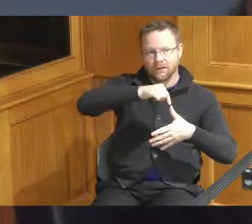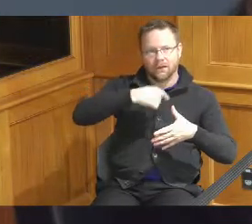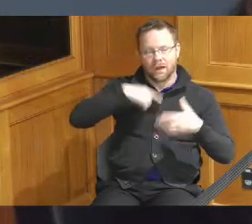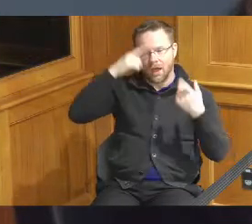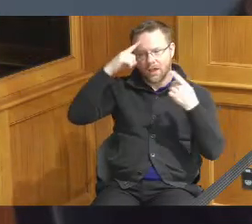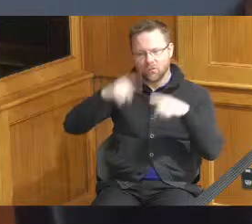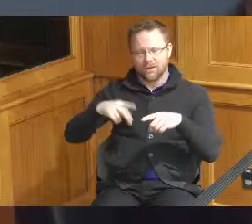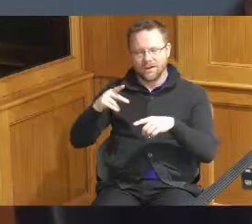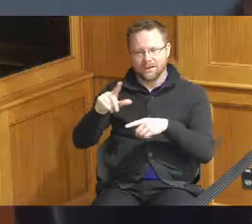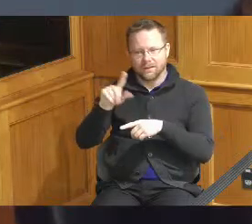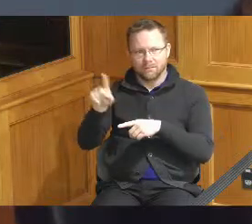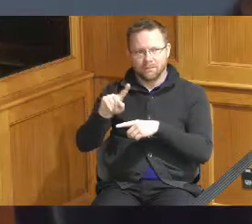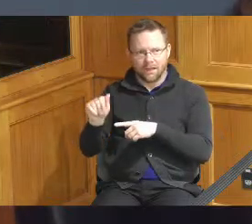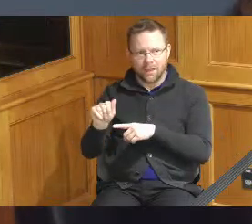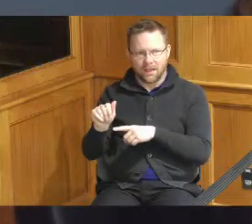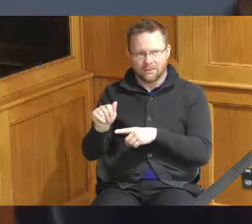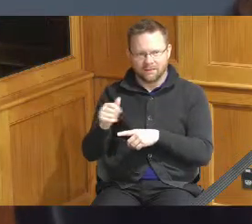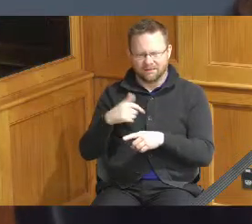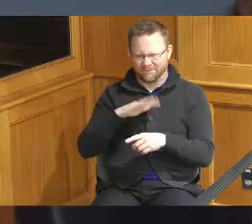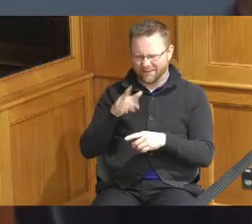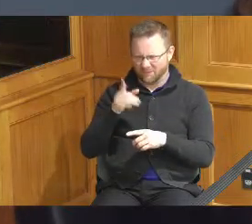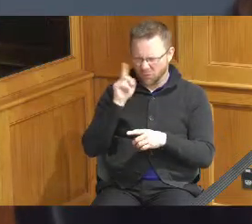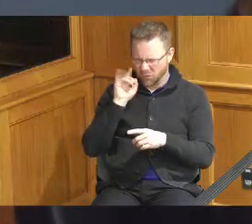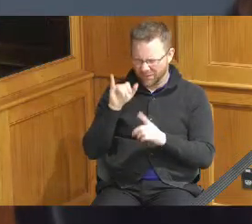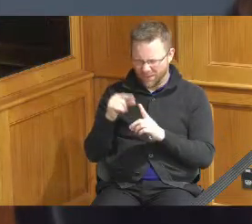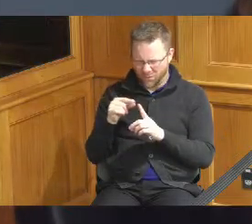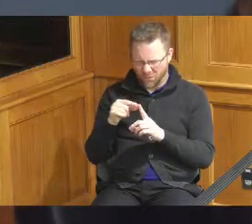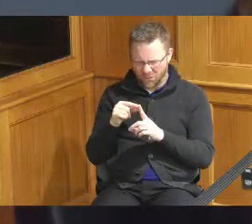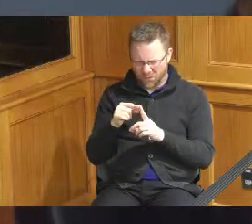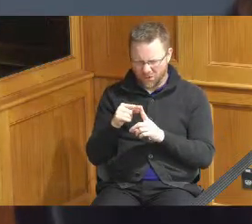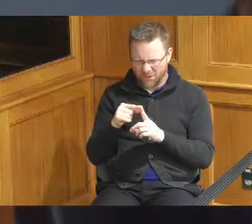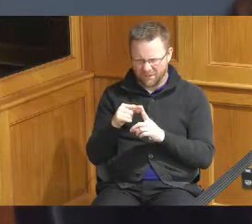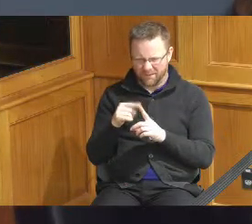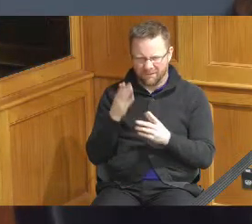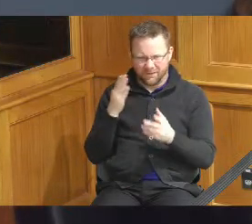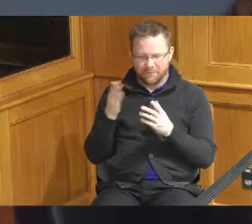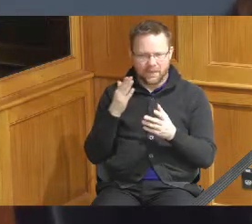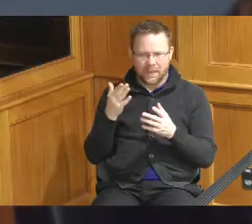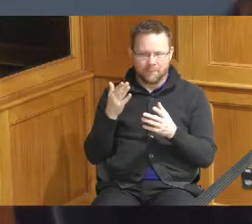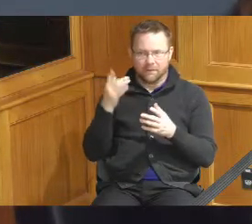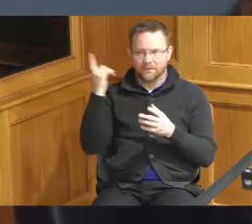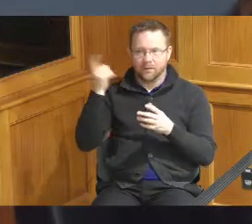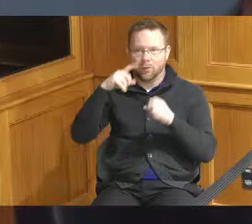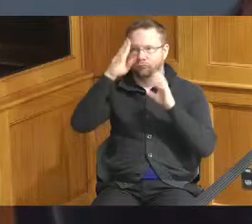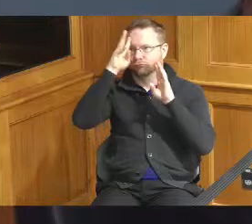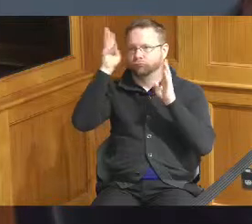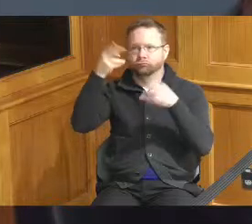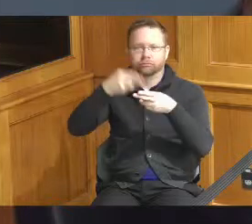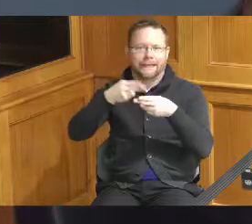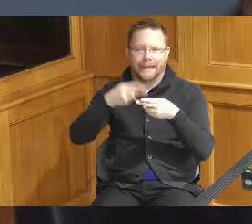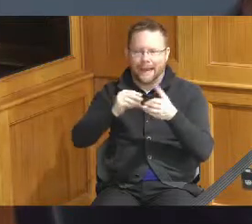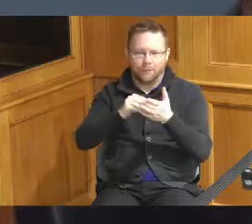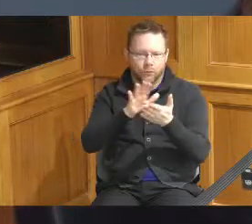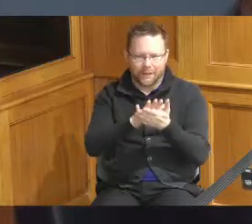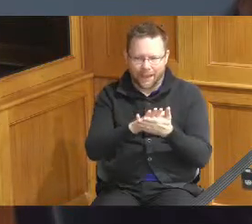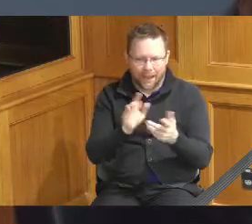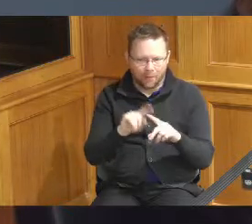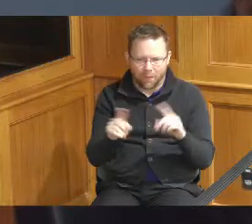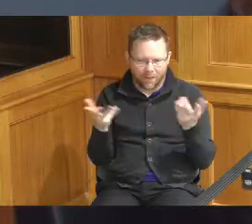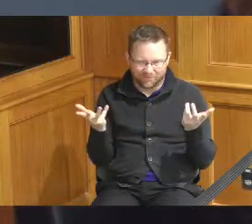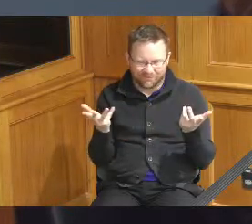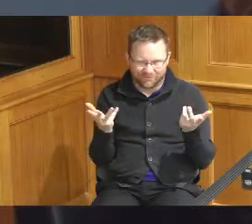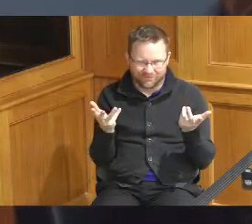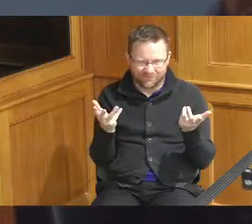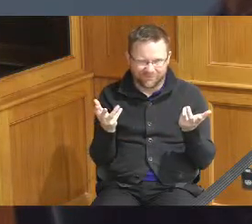the plaza, I never heard of that. Maybe it was just to put something in the gap to be able to name